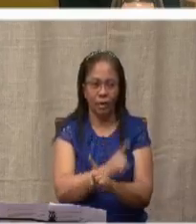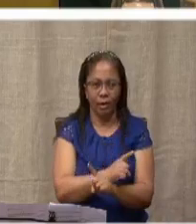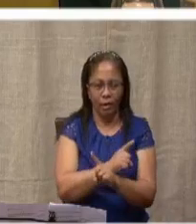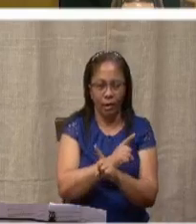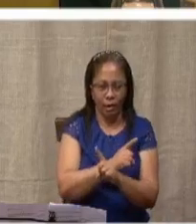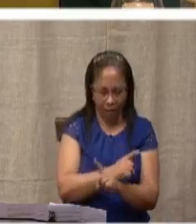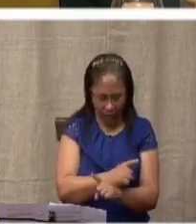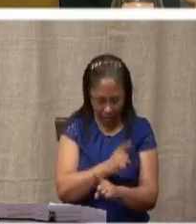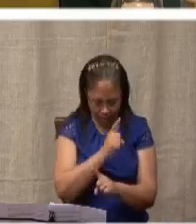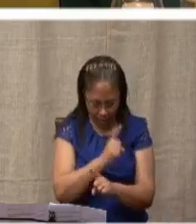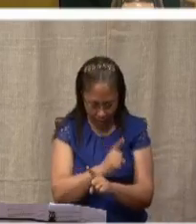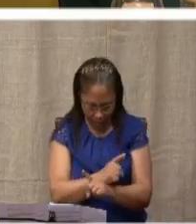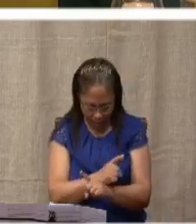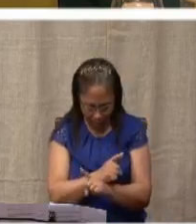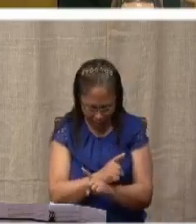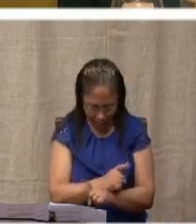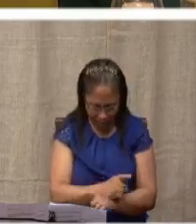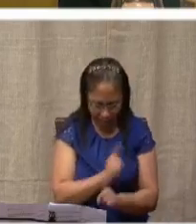ever